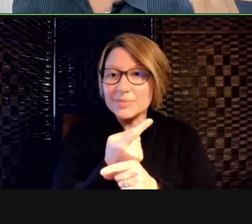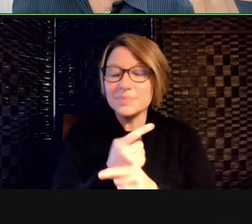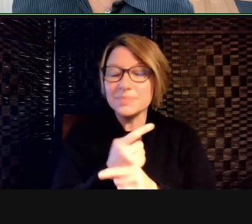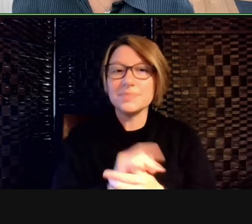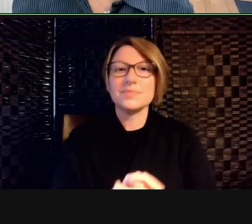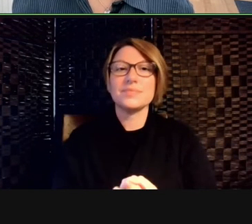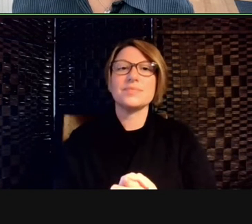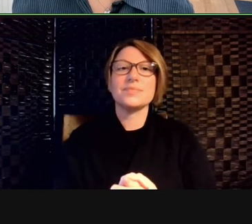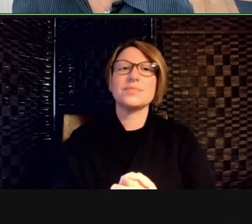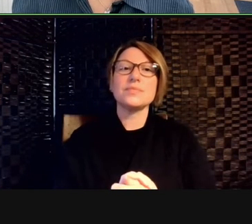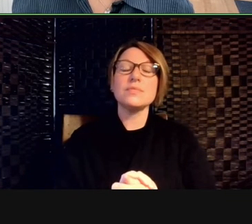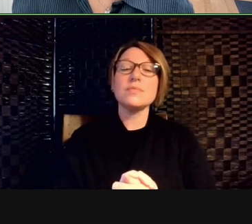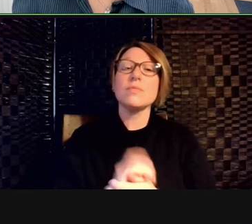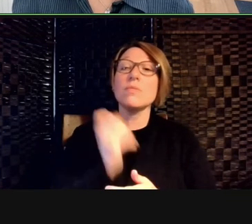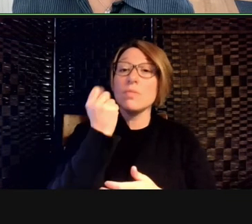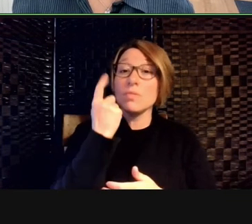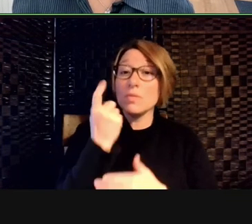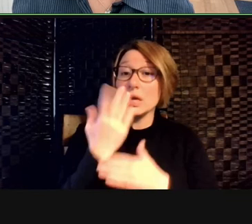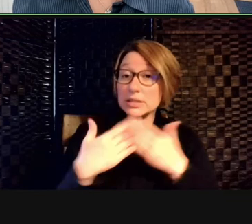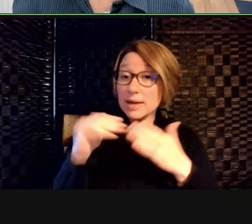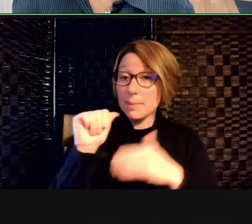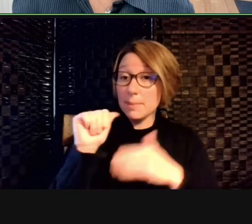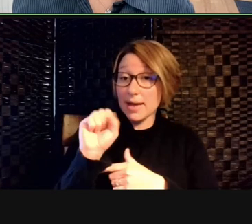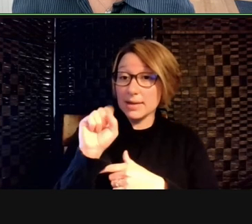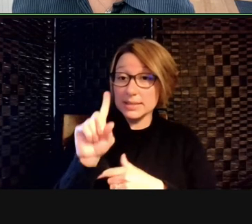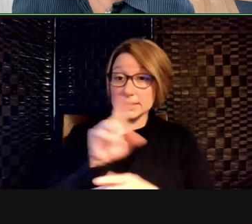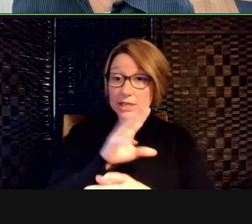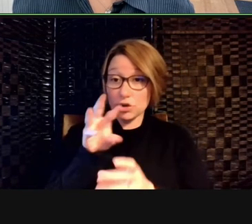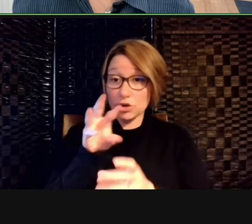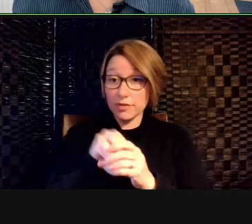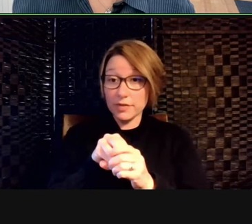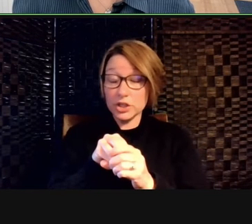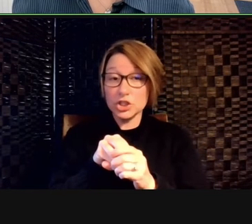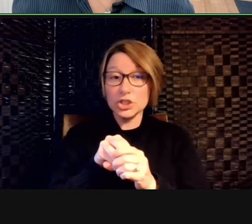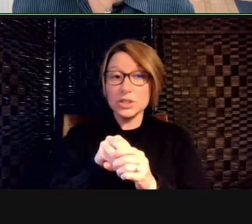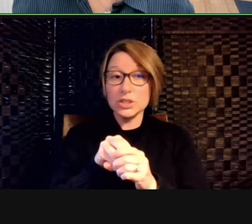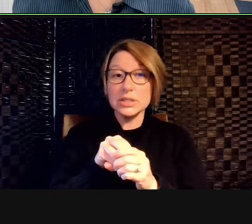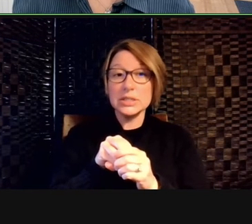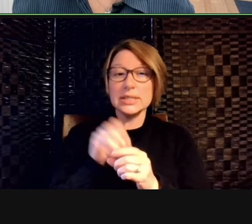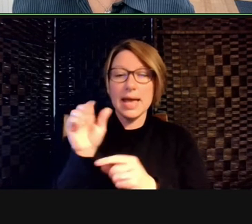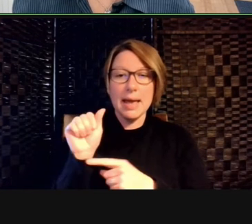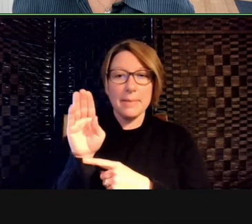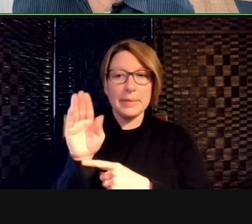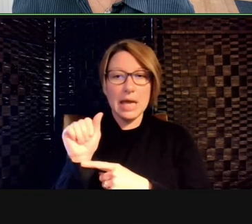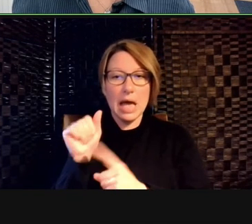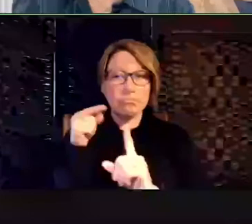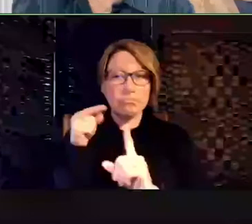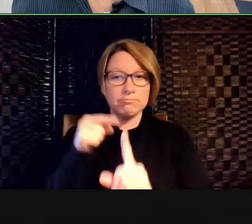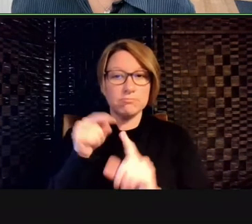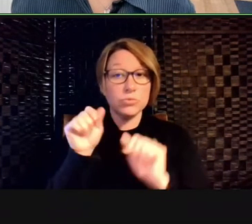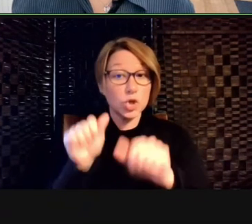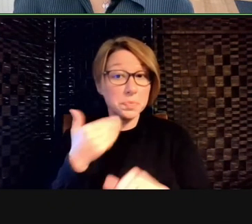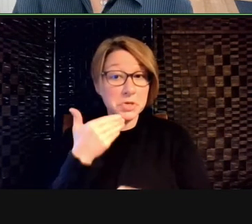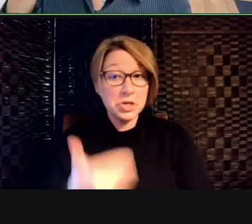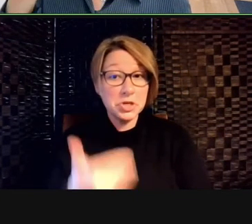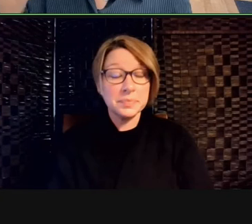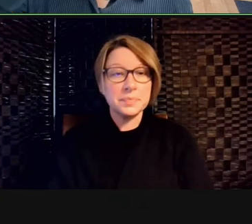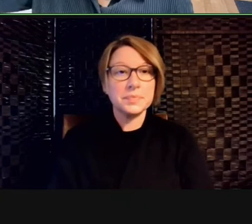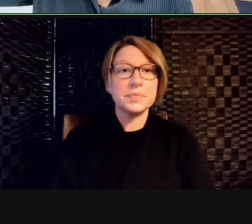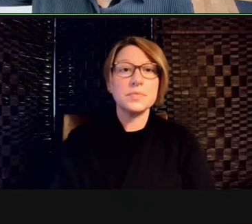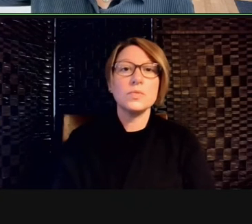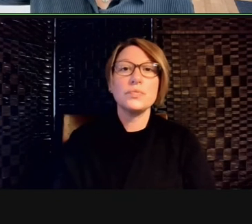are some ASD interventions, and I'm going to talk about it in a second, that ABA ones particularly that could be good. Okay,